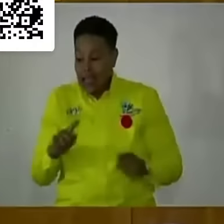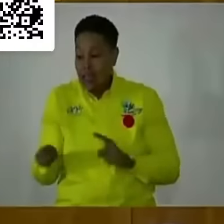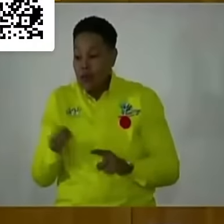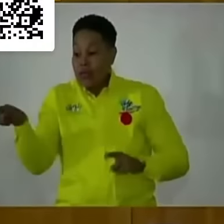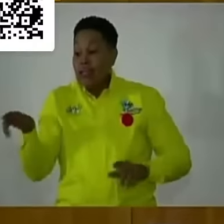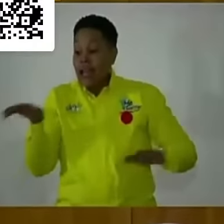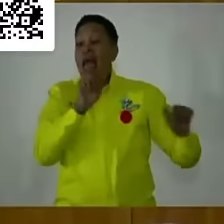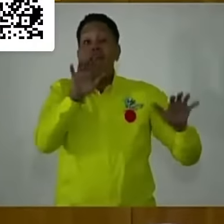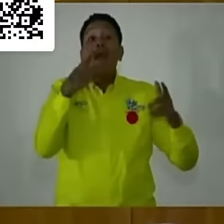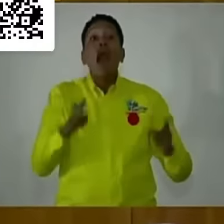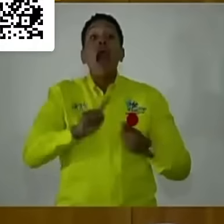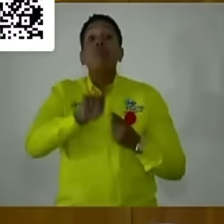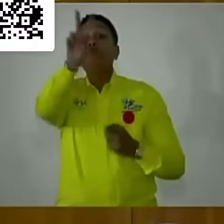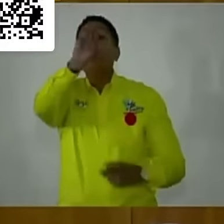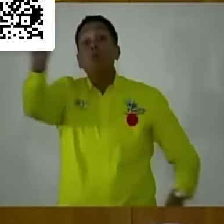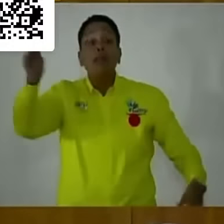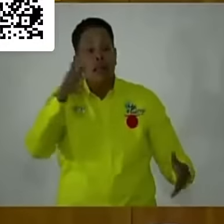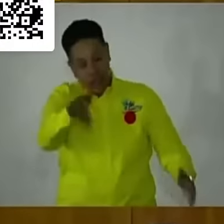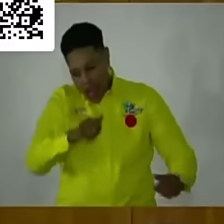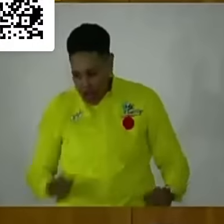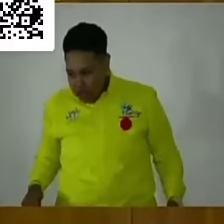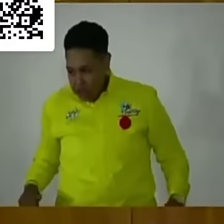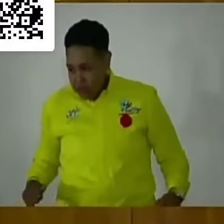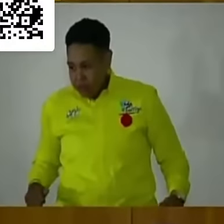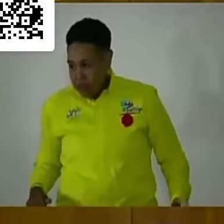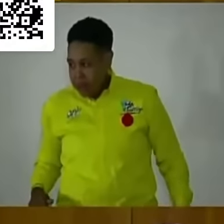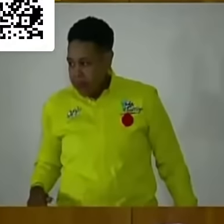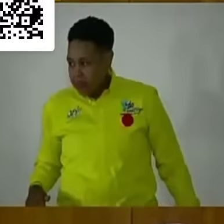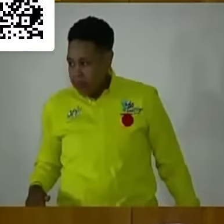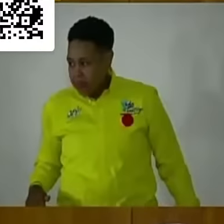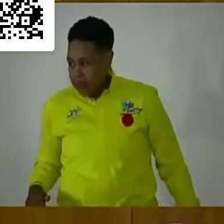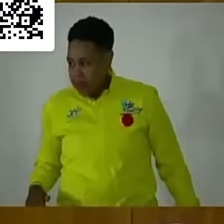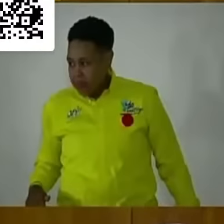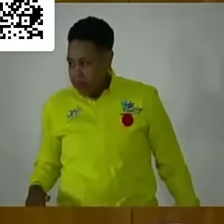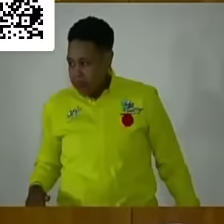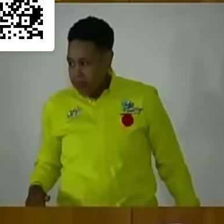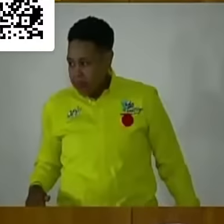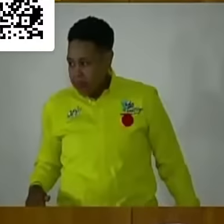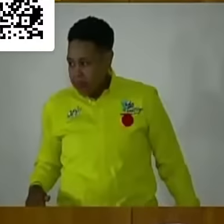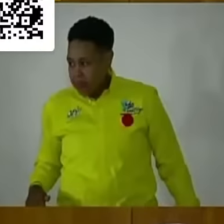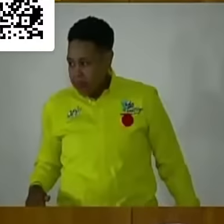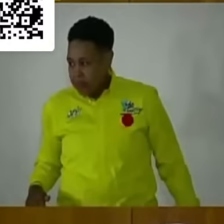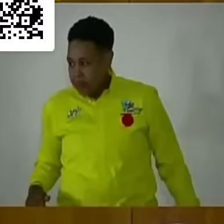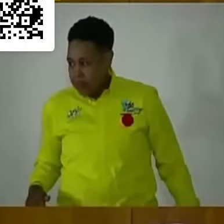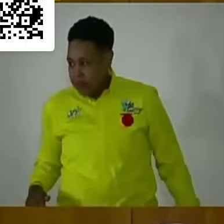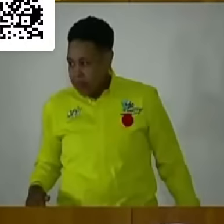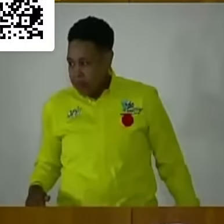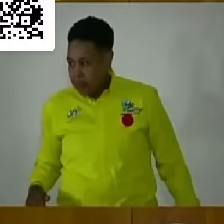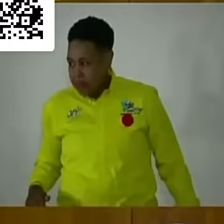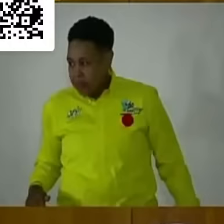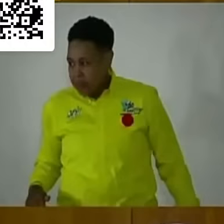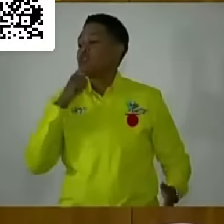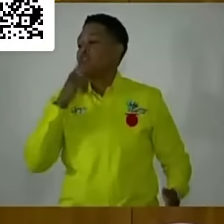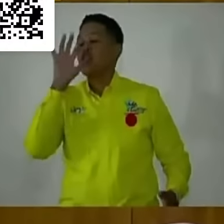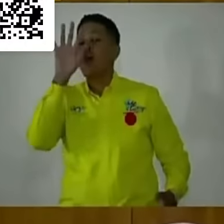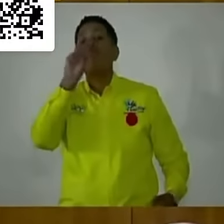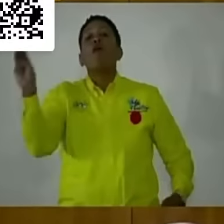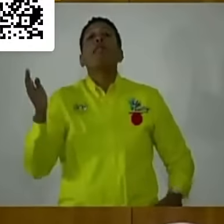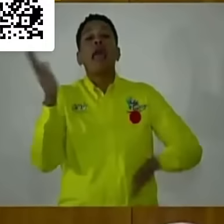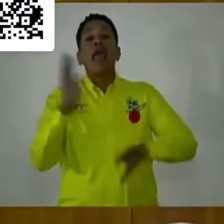here, was 2 million. He now come back, comes back and is now 4